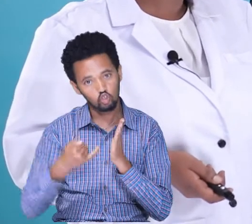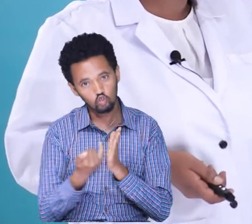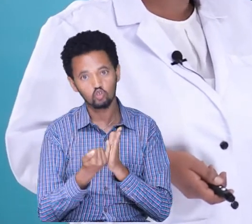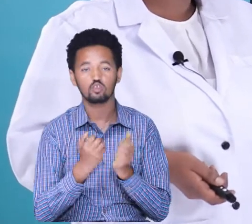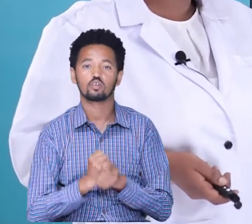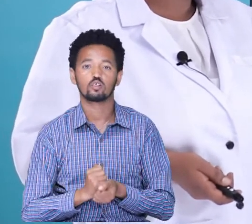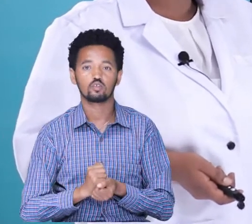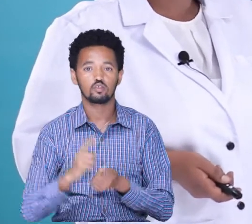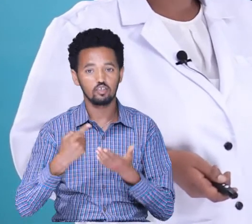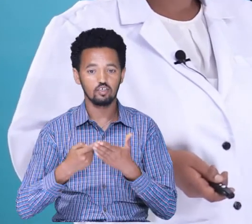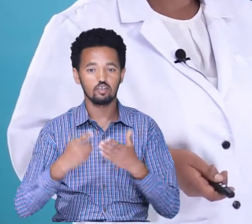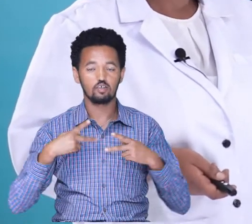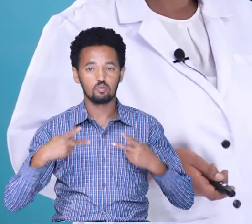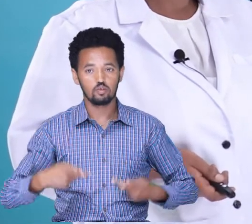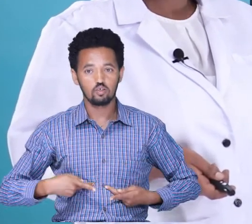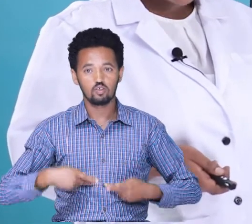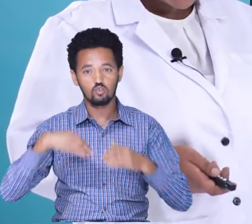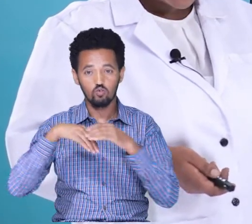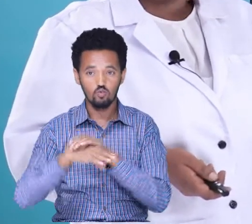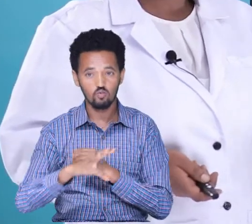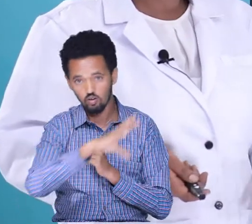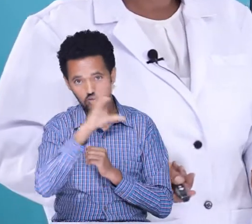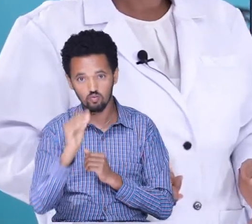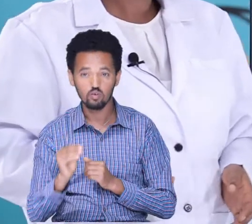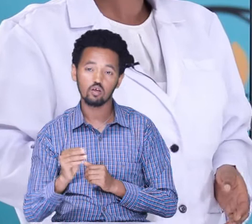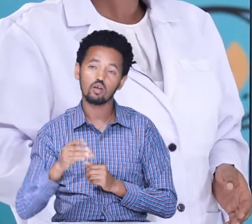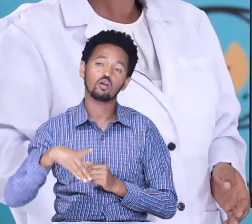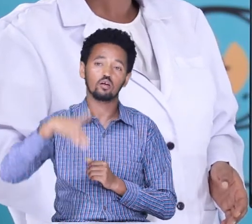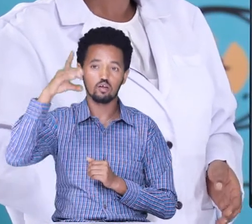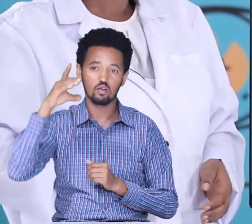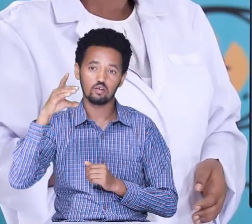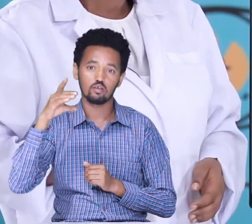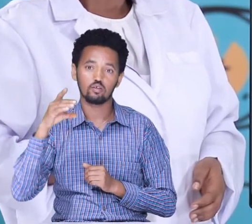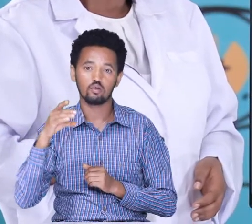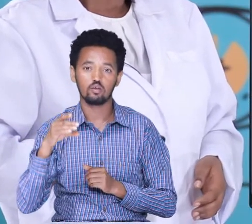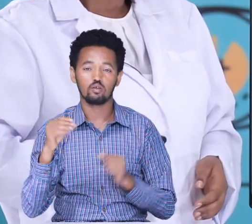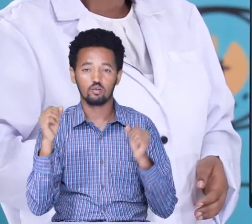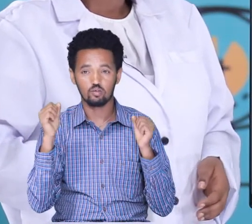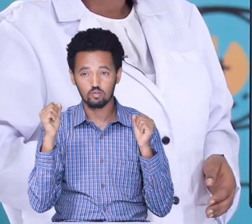the southern part of Africa has high temperature.